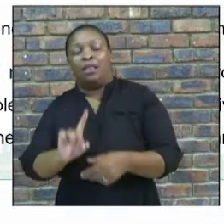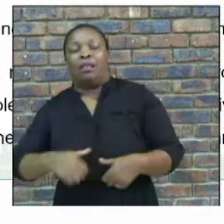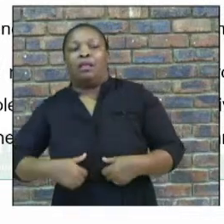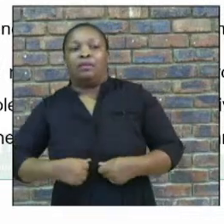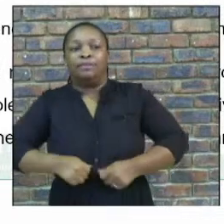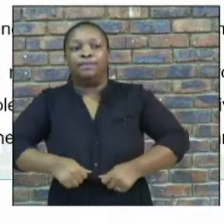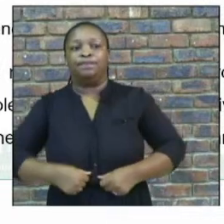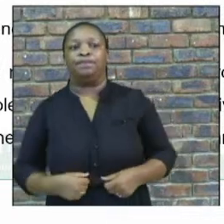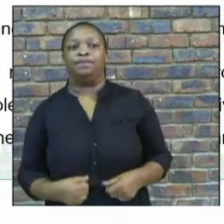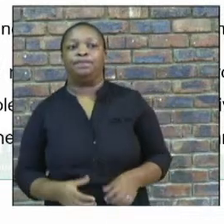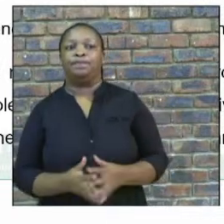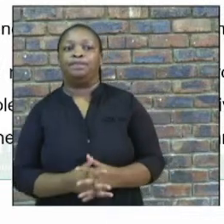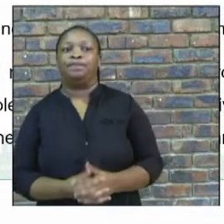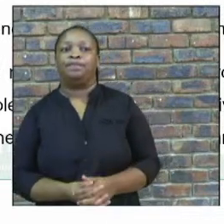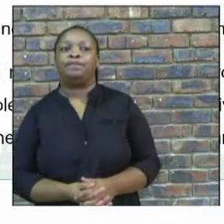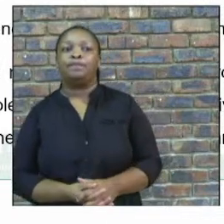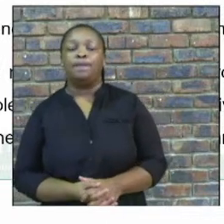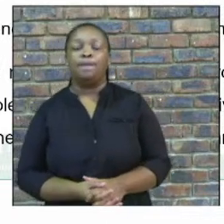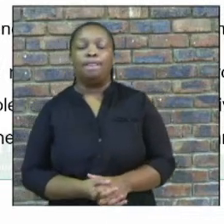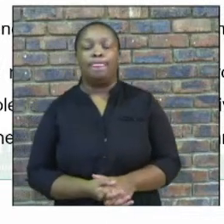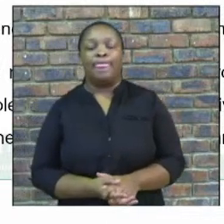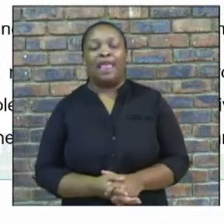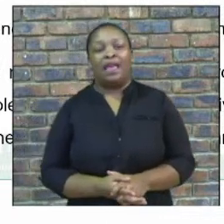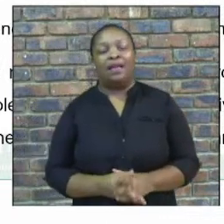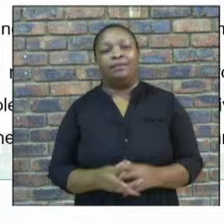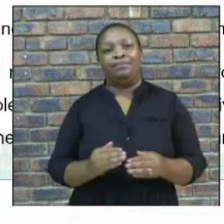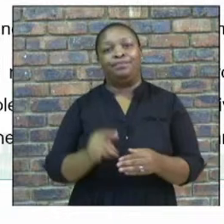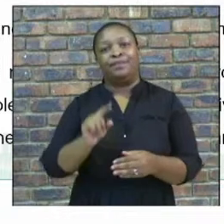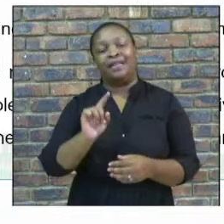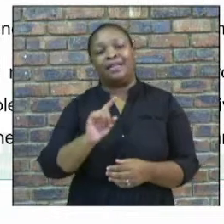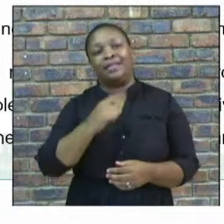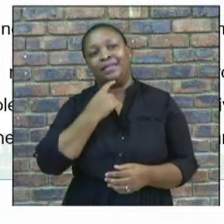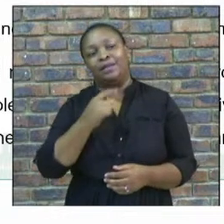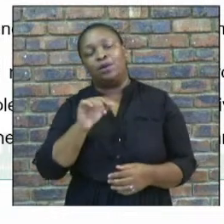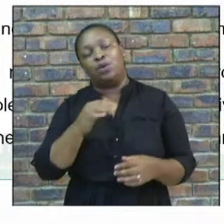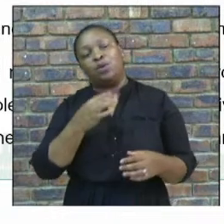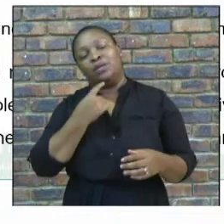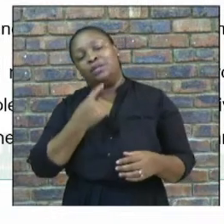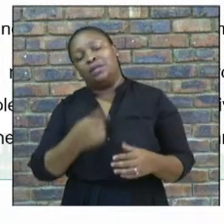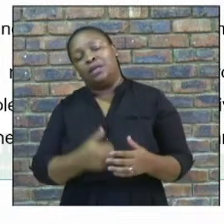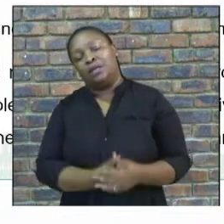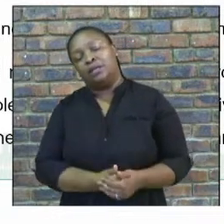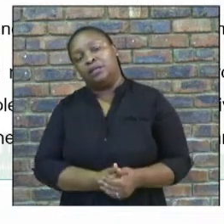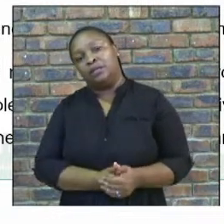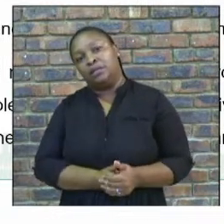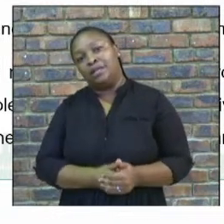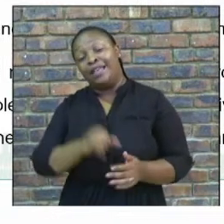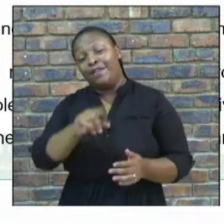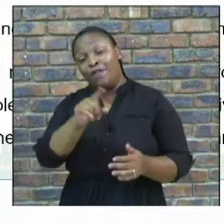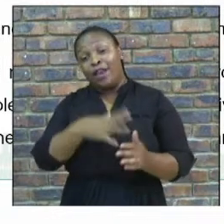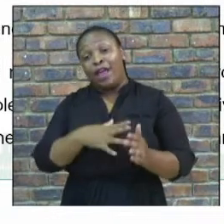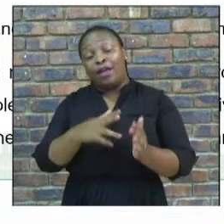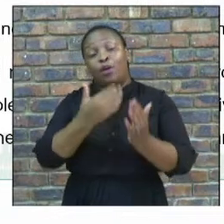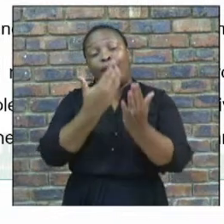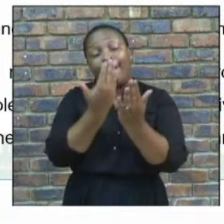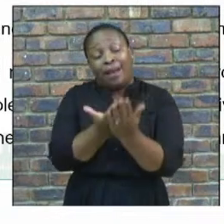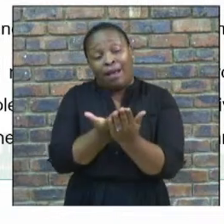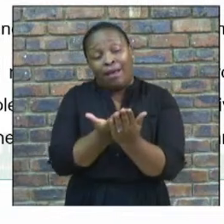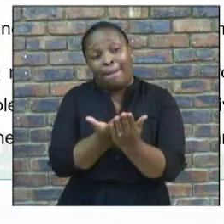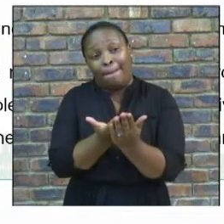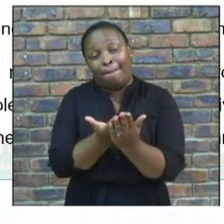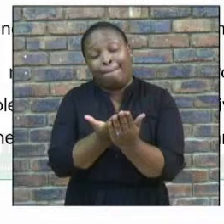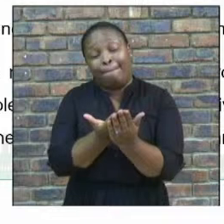And further to that, we are also saying that when you apply for